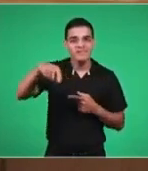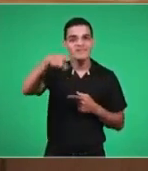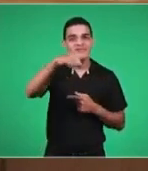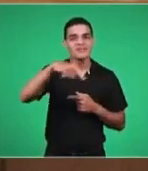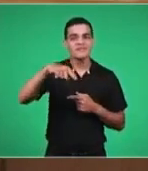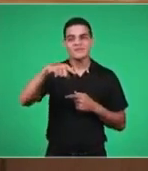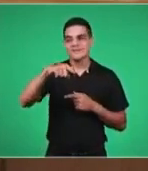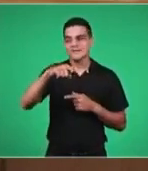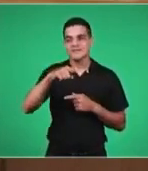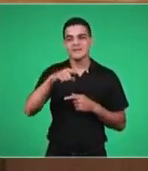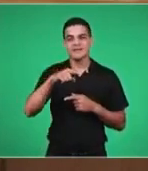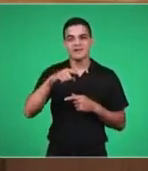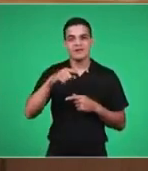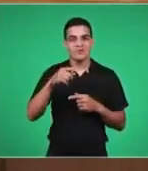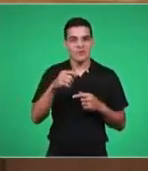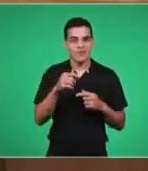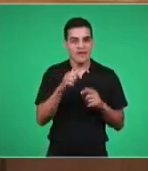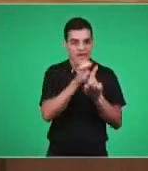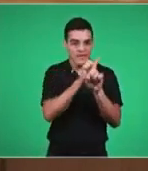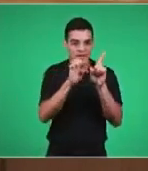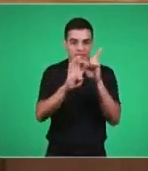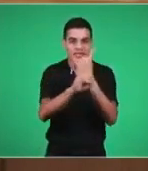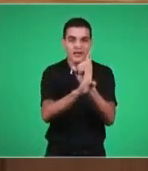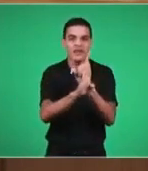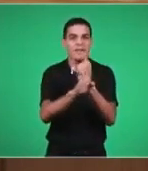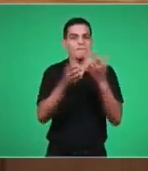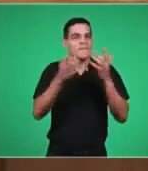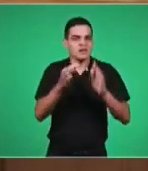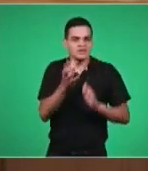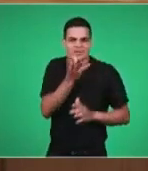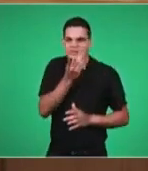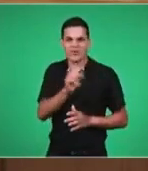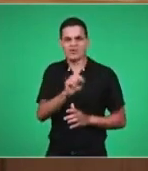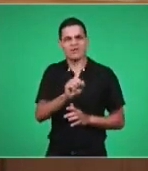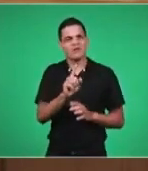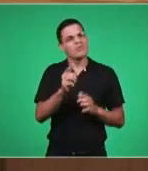moments and the rush of the Lord to receive them.